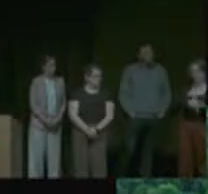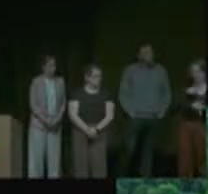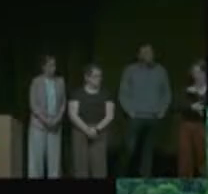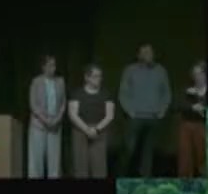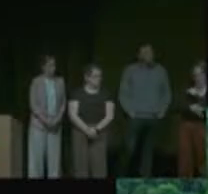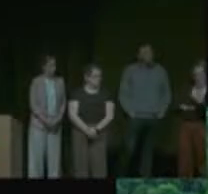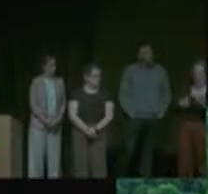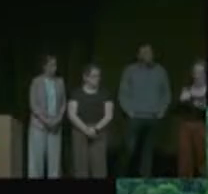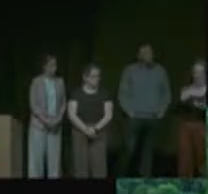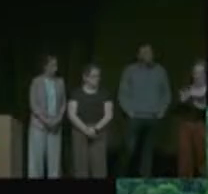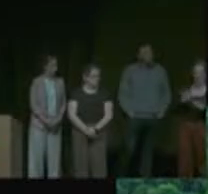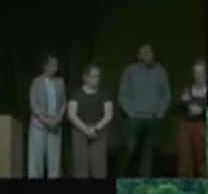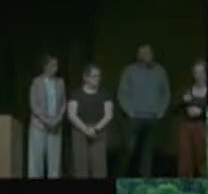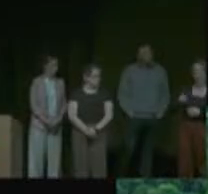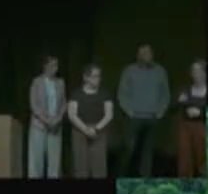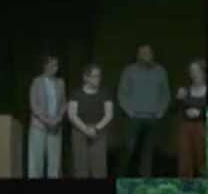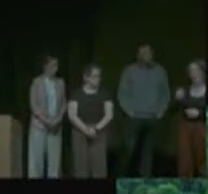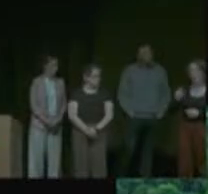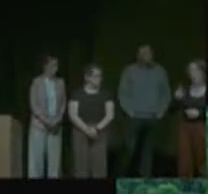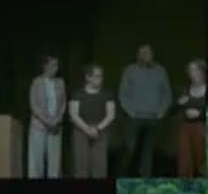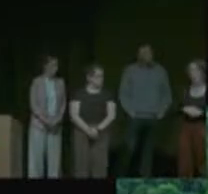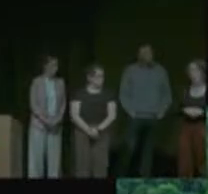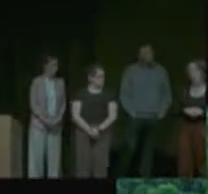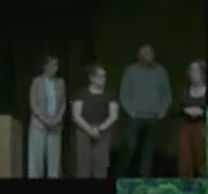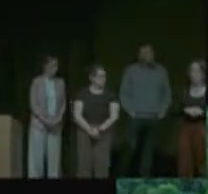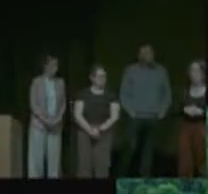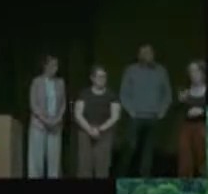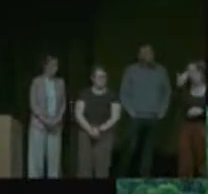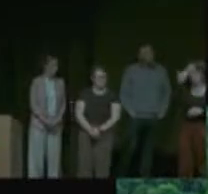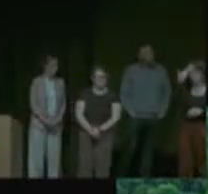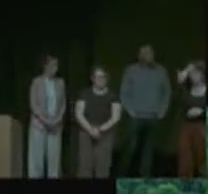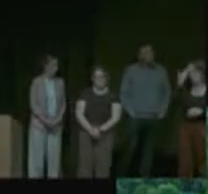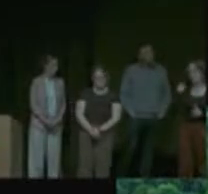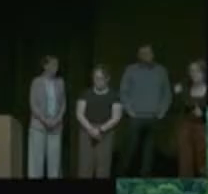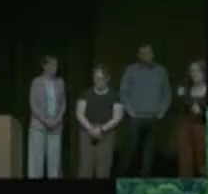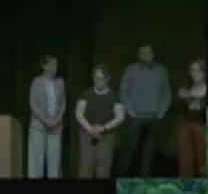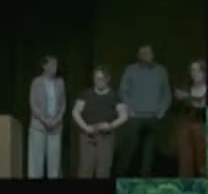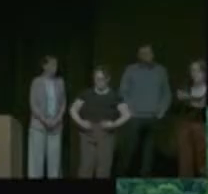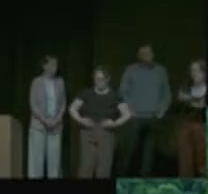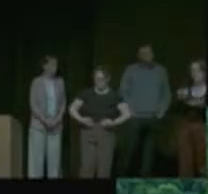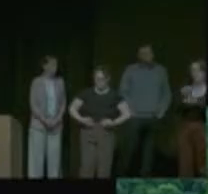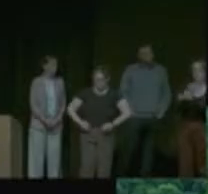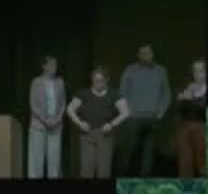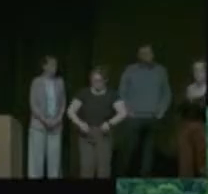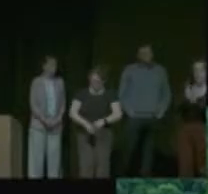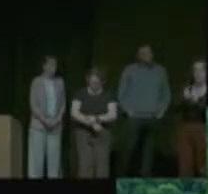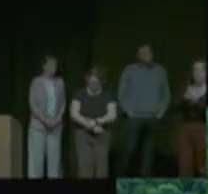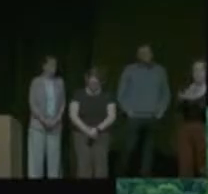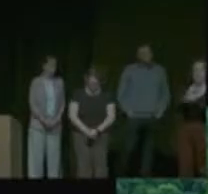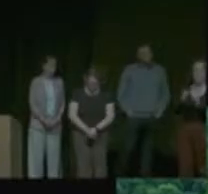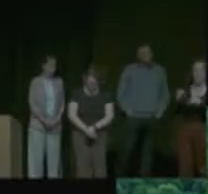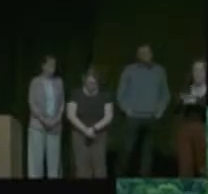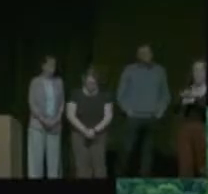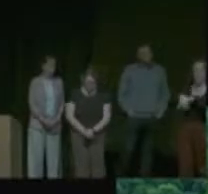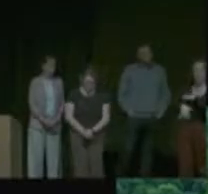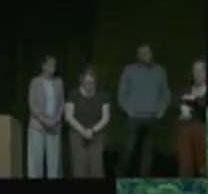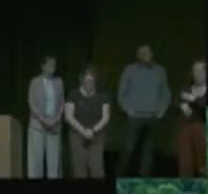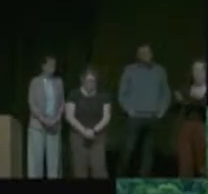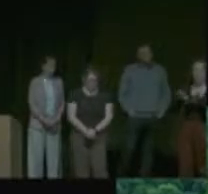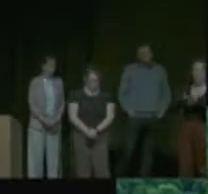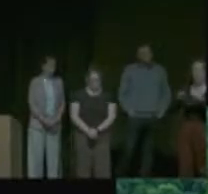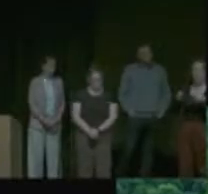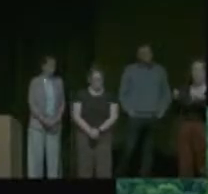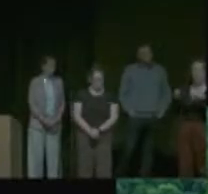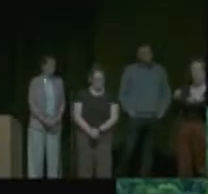to ask Heather, so to speak. The whole mission here is to free the falls and to open, river access,